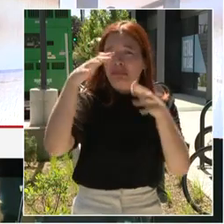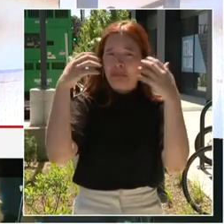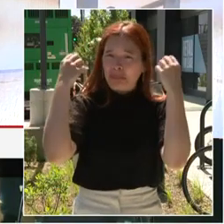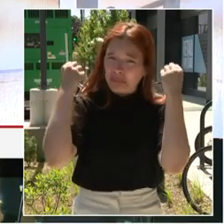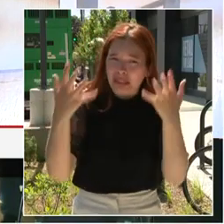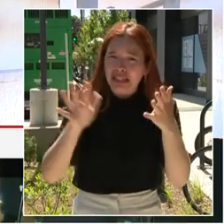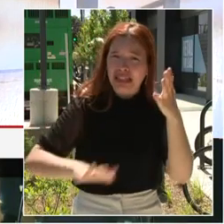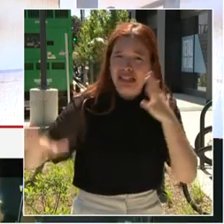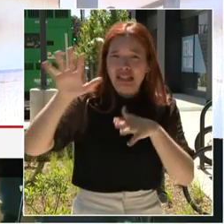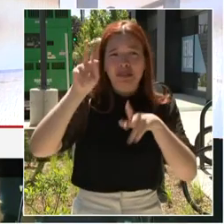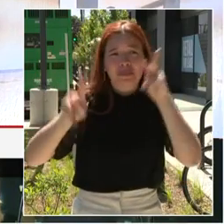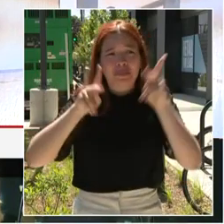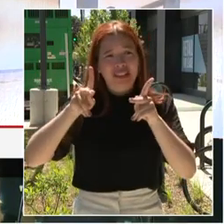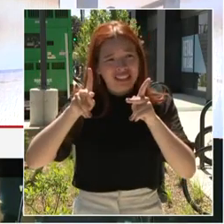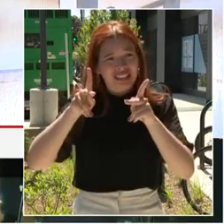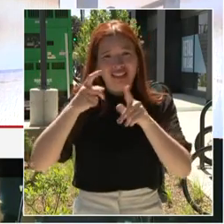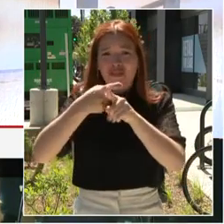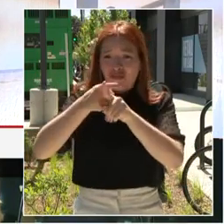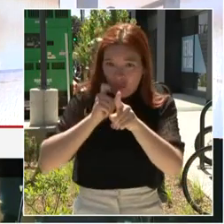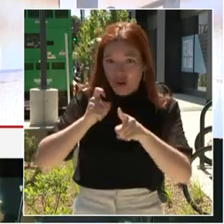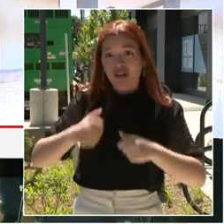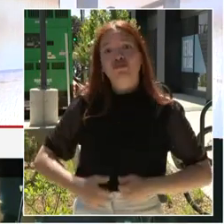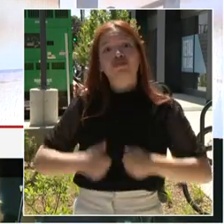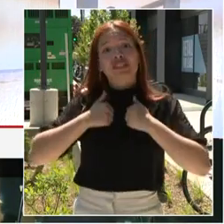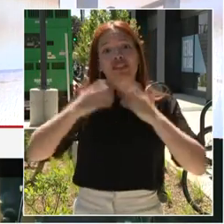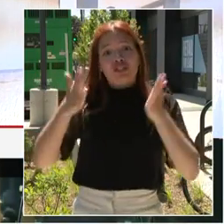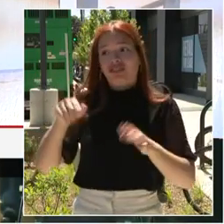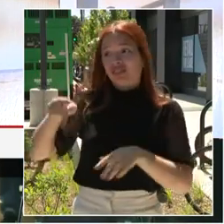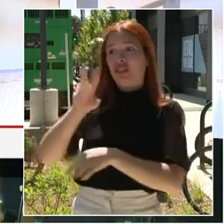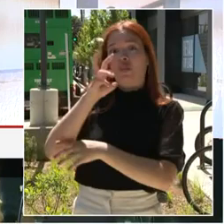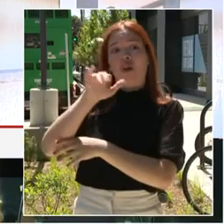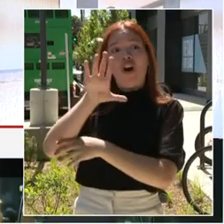That also deserves a round of applause.